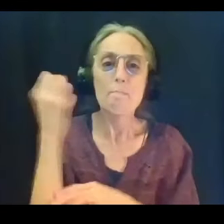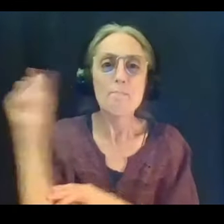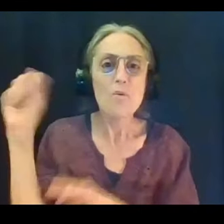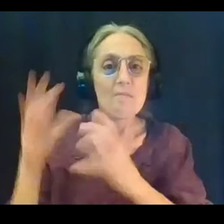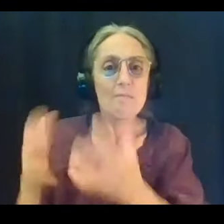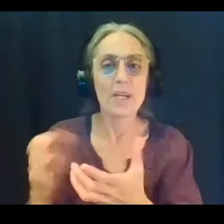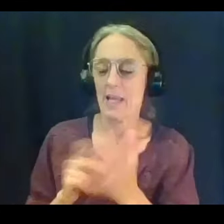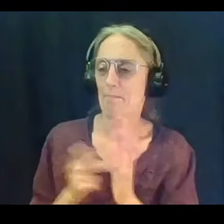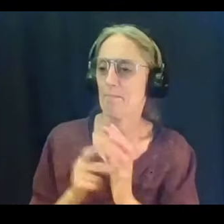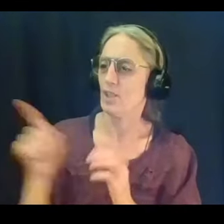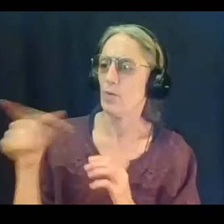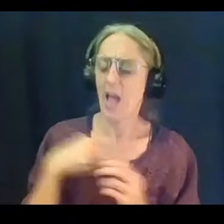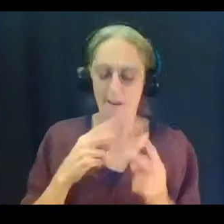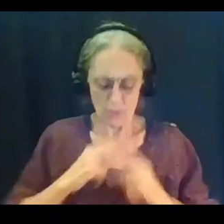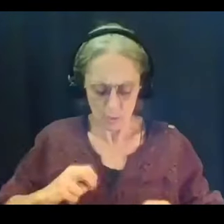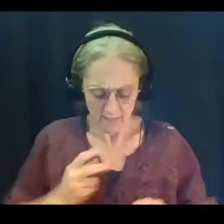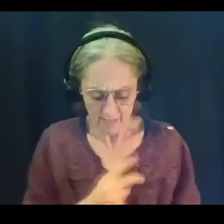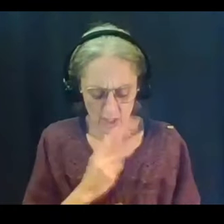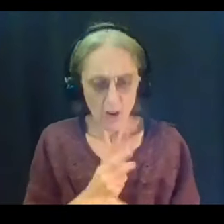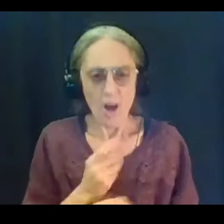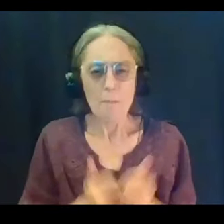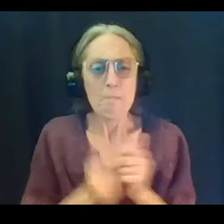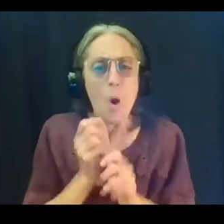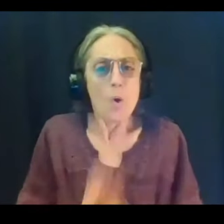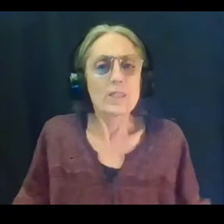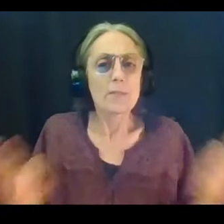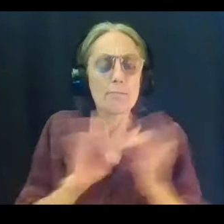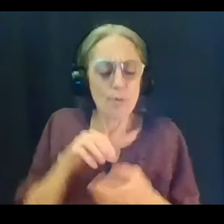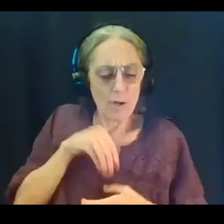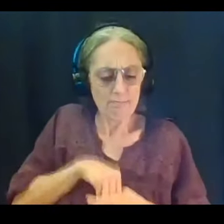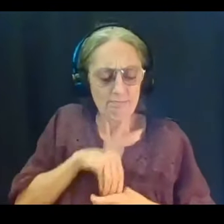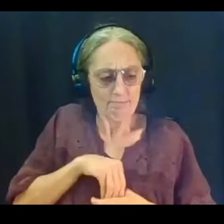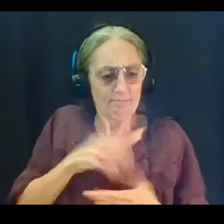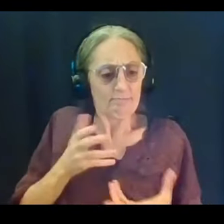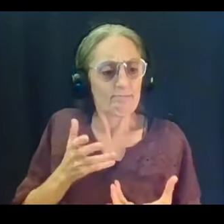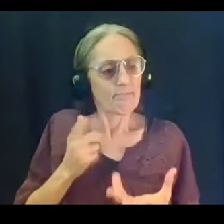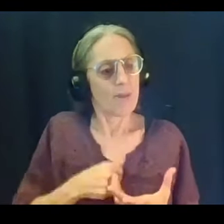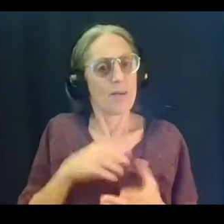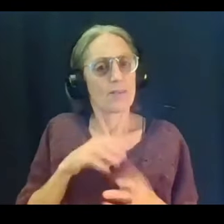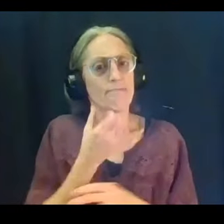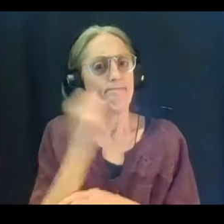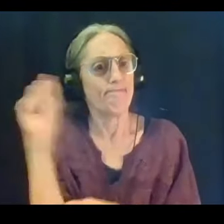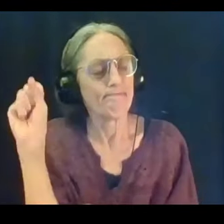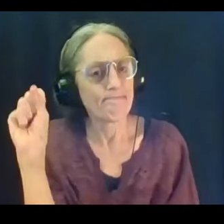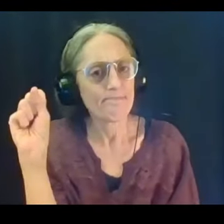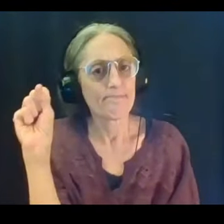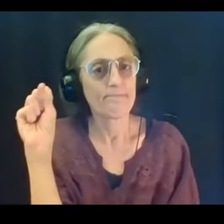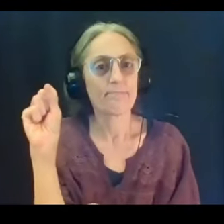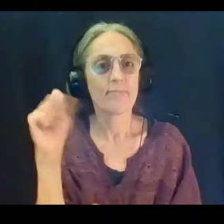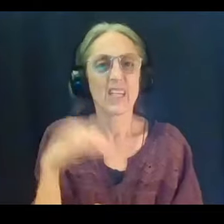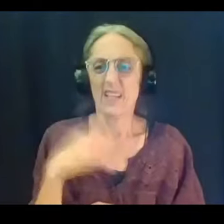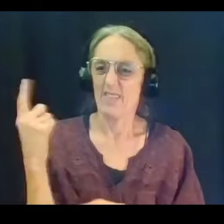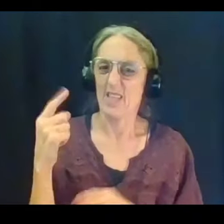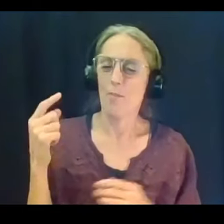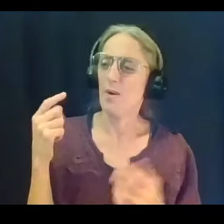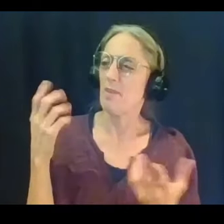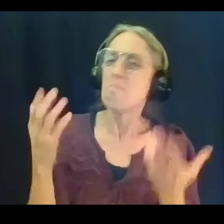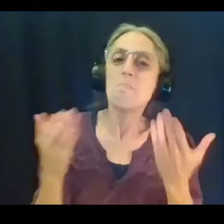is attached or connected to it is even somebody thinks about harming them. You have to get